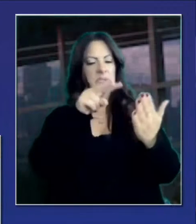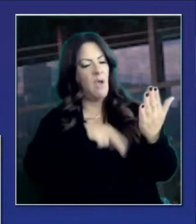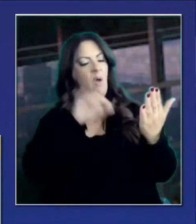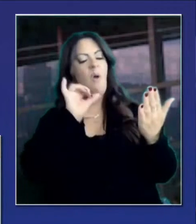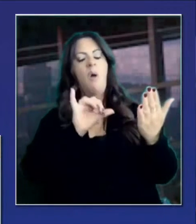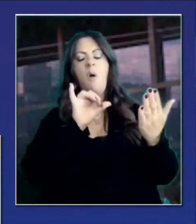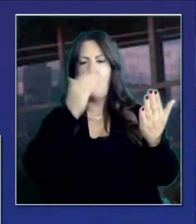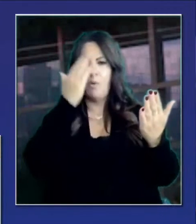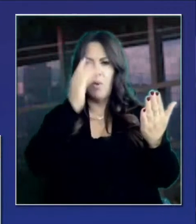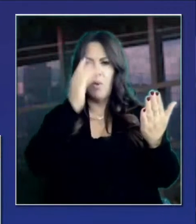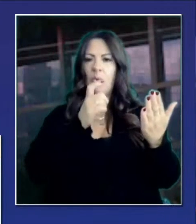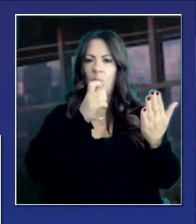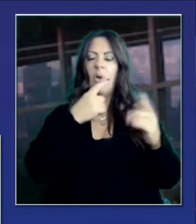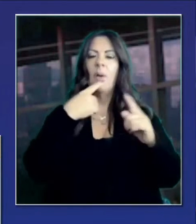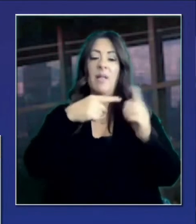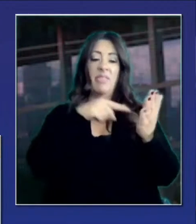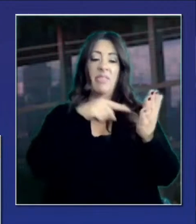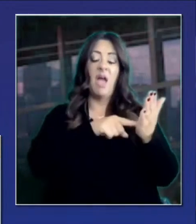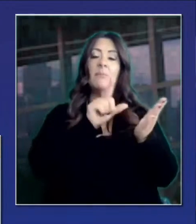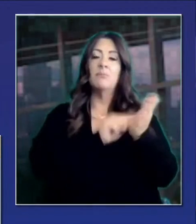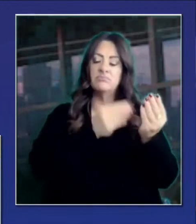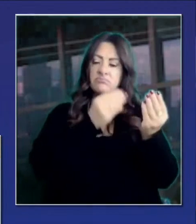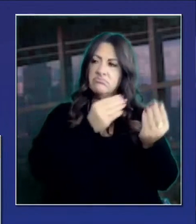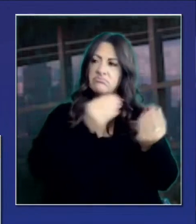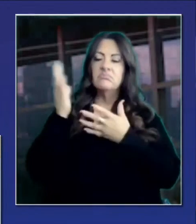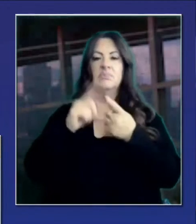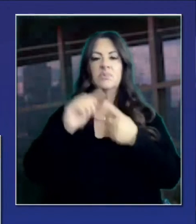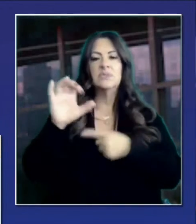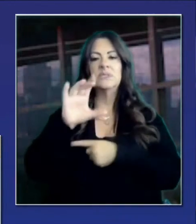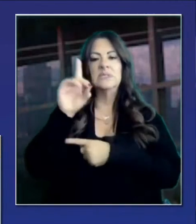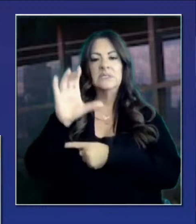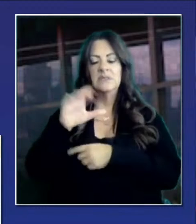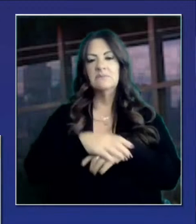nightly news. That said, the idea is not very